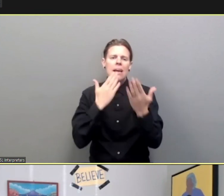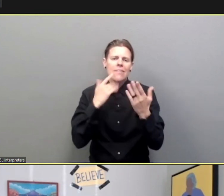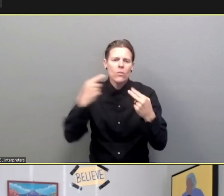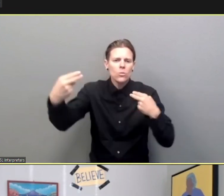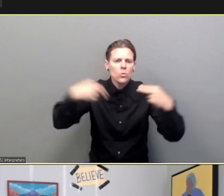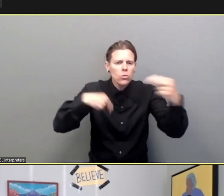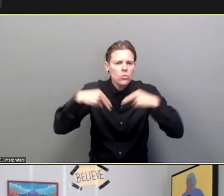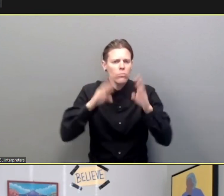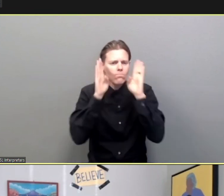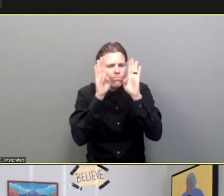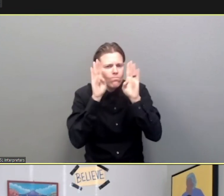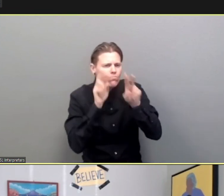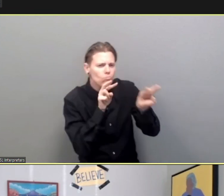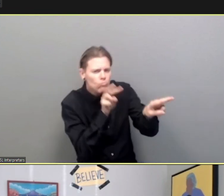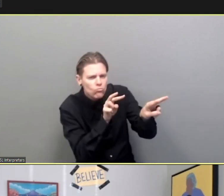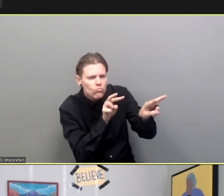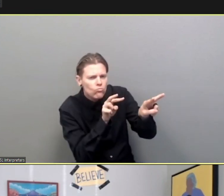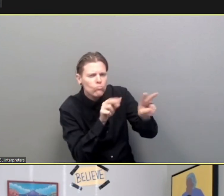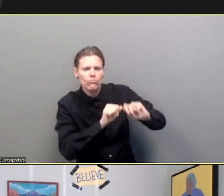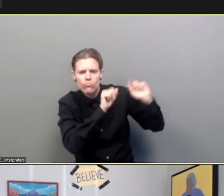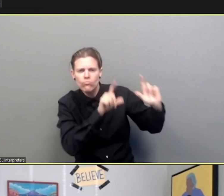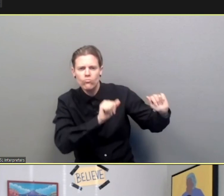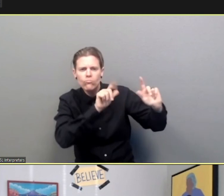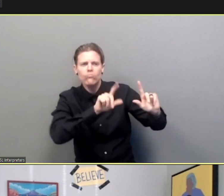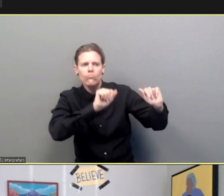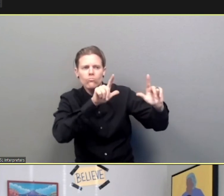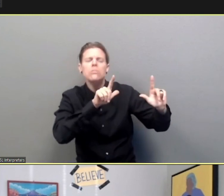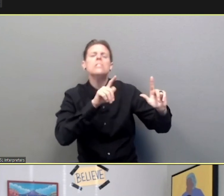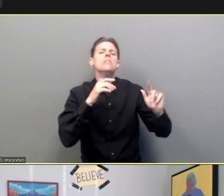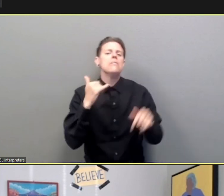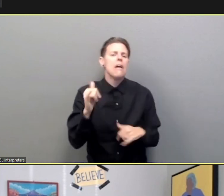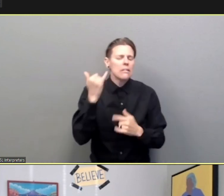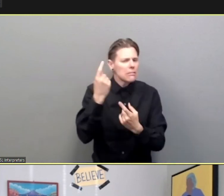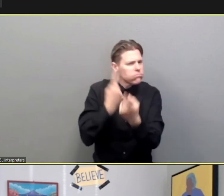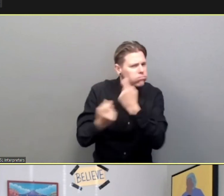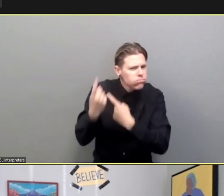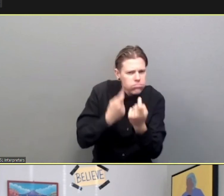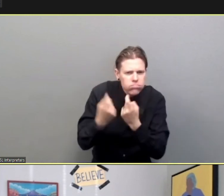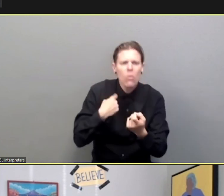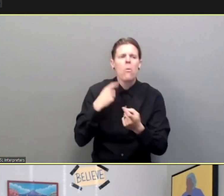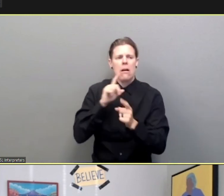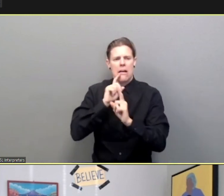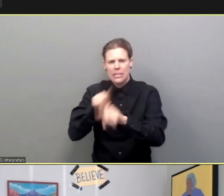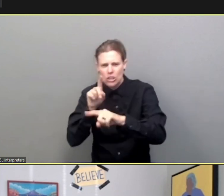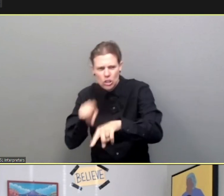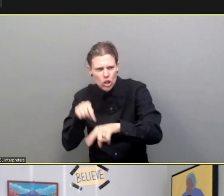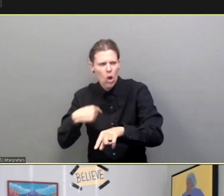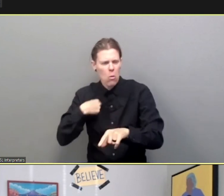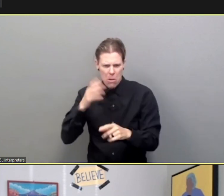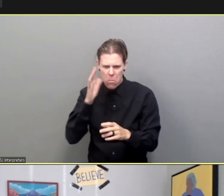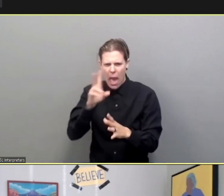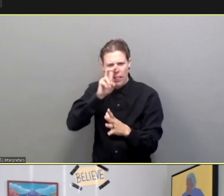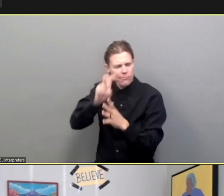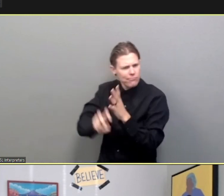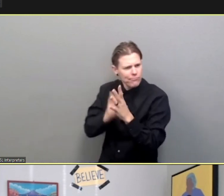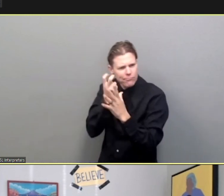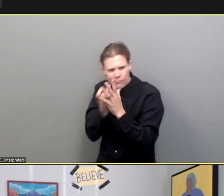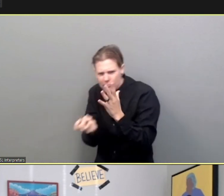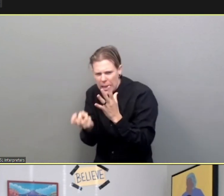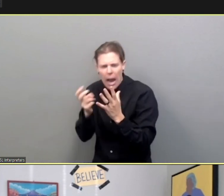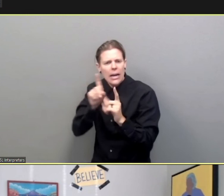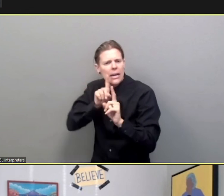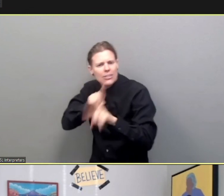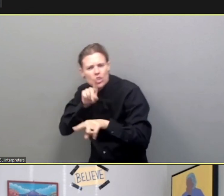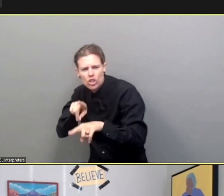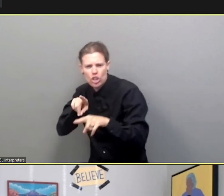in. Great questions again today. Cause us to drill down even further into our data, and we love to do that. I would say as well